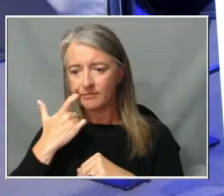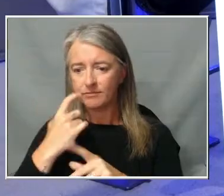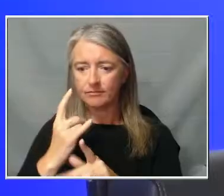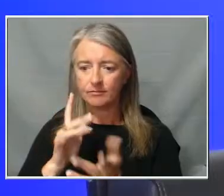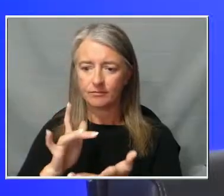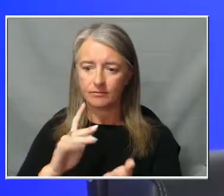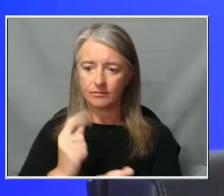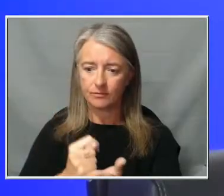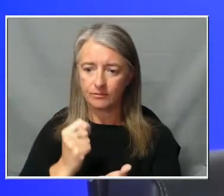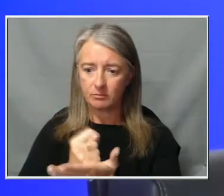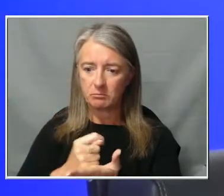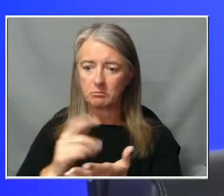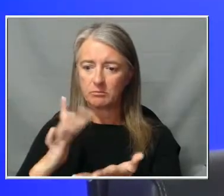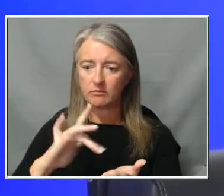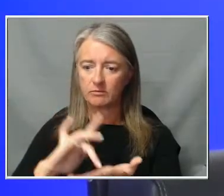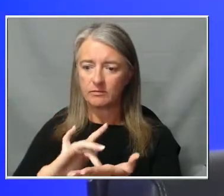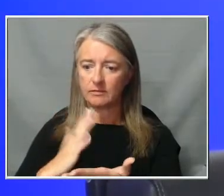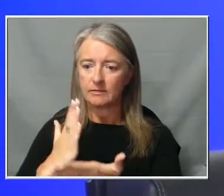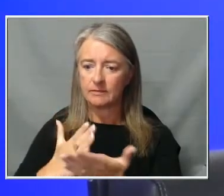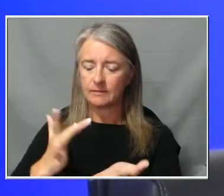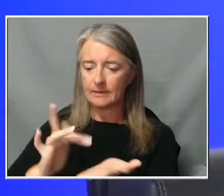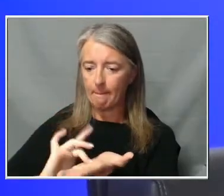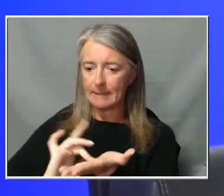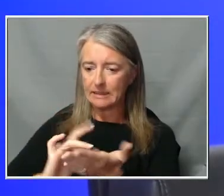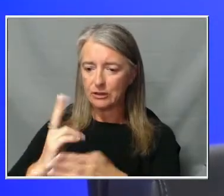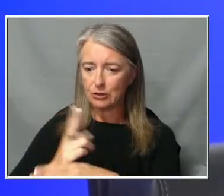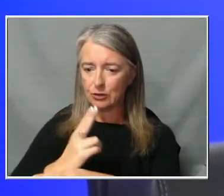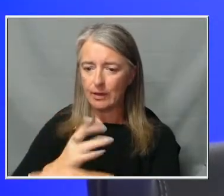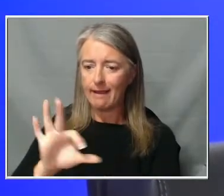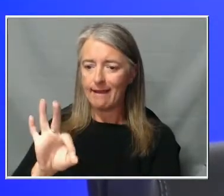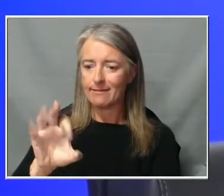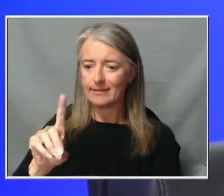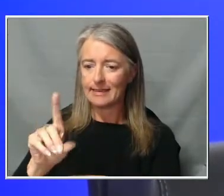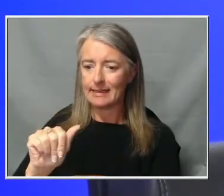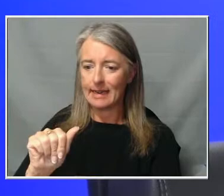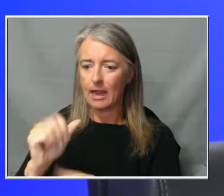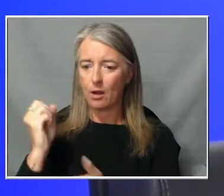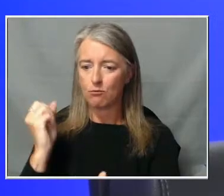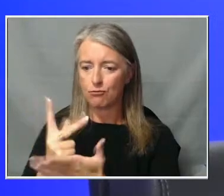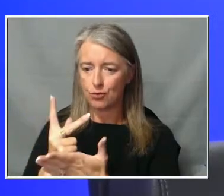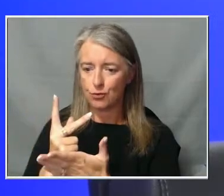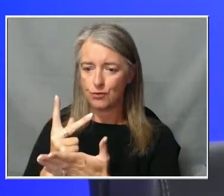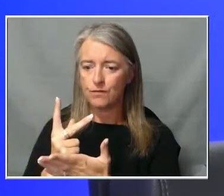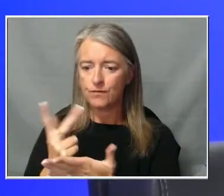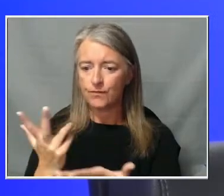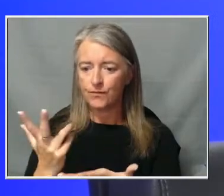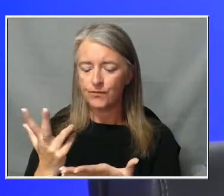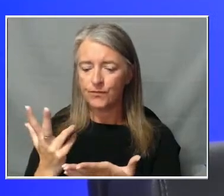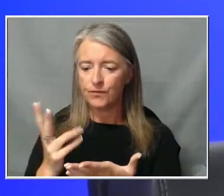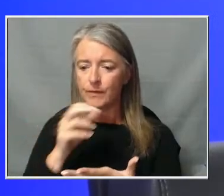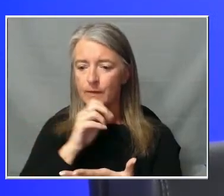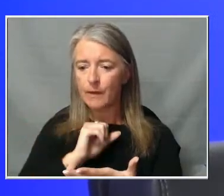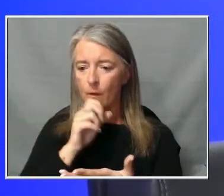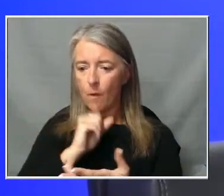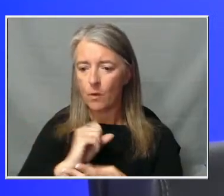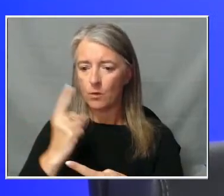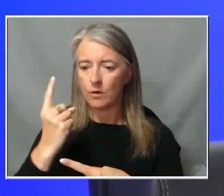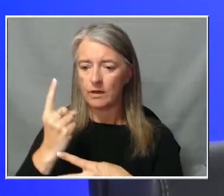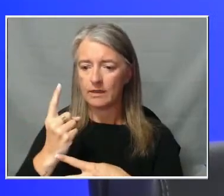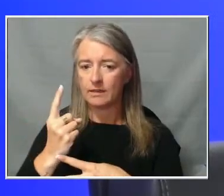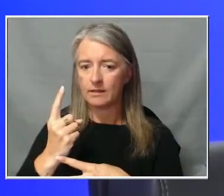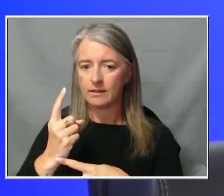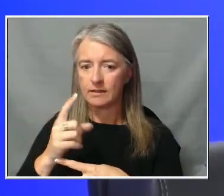of medications that we use, which are FDA approved for alcohol use disorder. The really old one is the